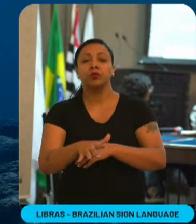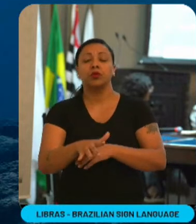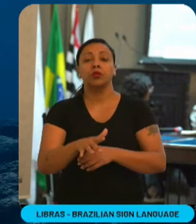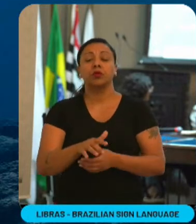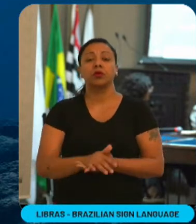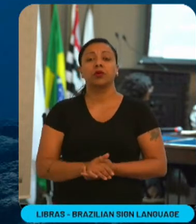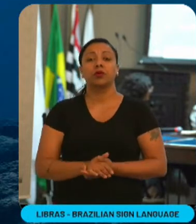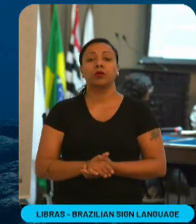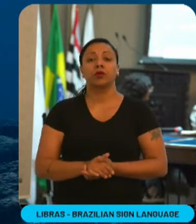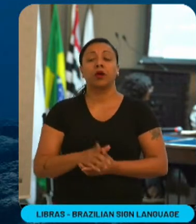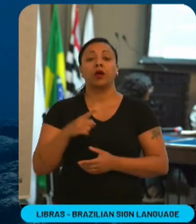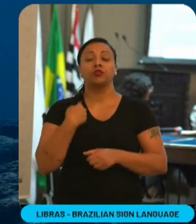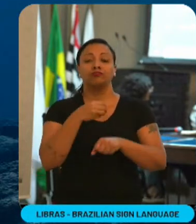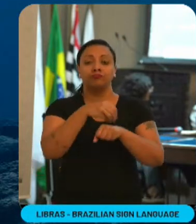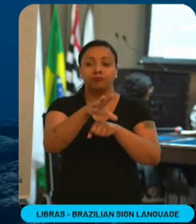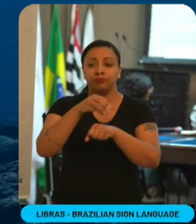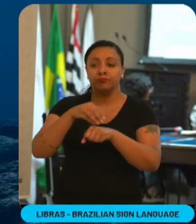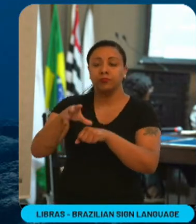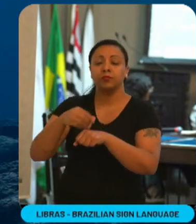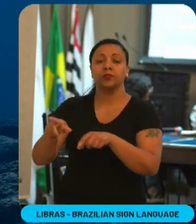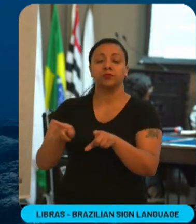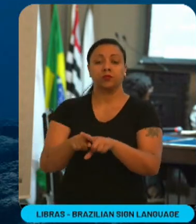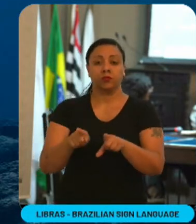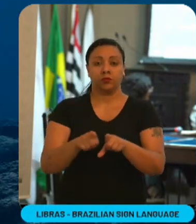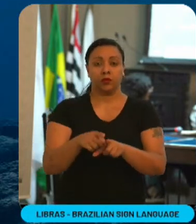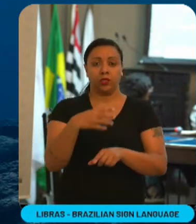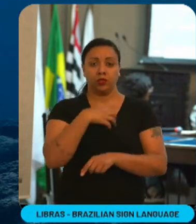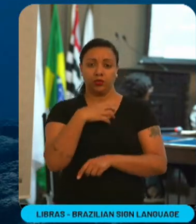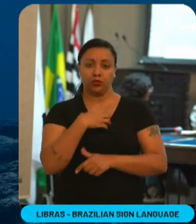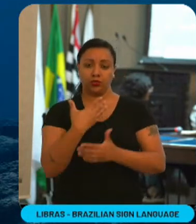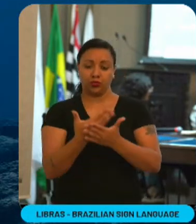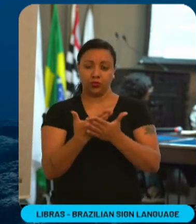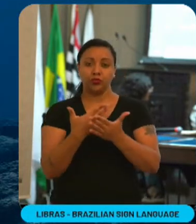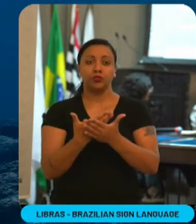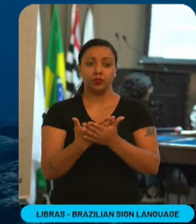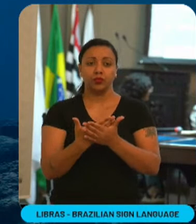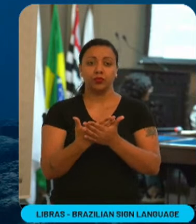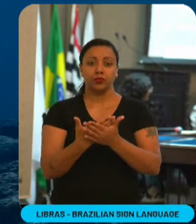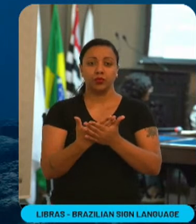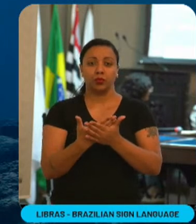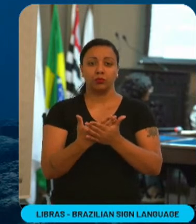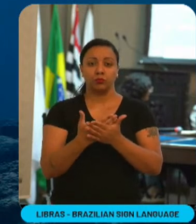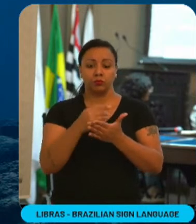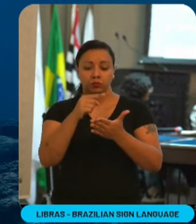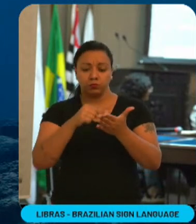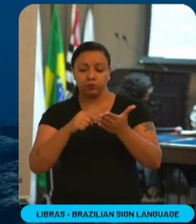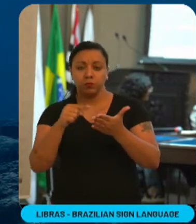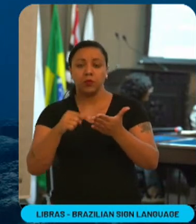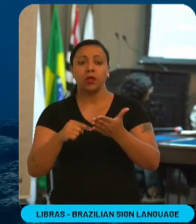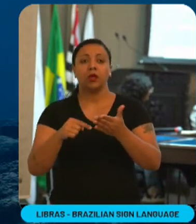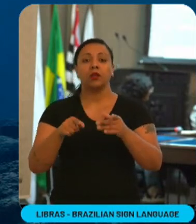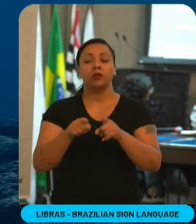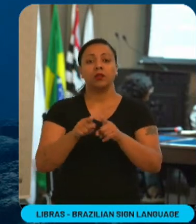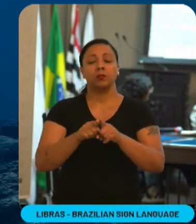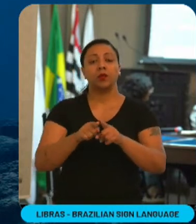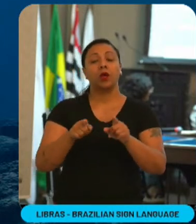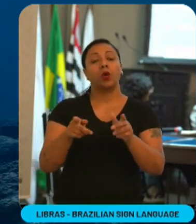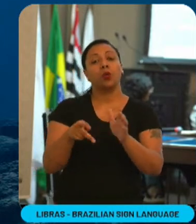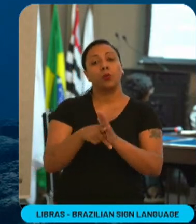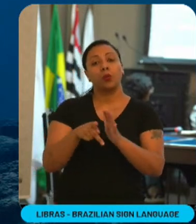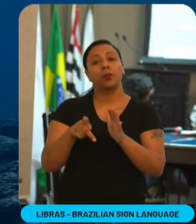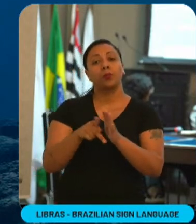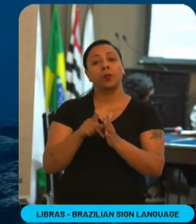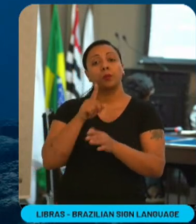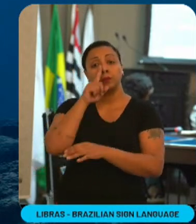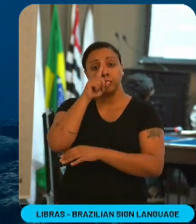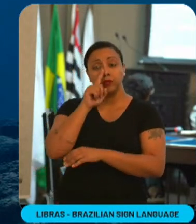springs, the water springs. And when we have the information of spring mapping, we pass this information and the